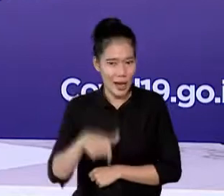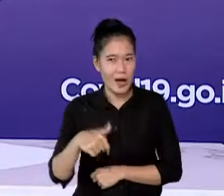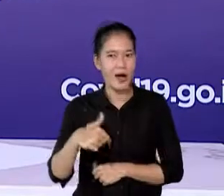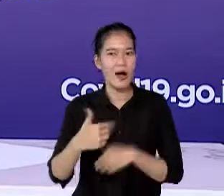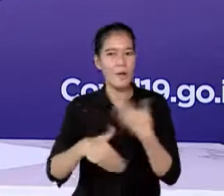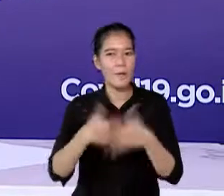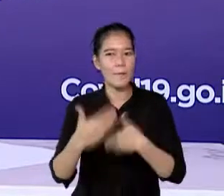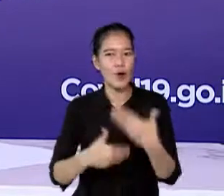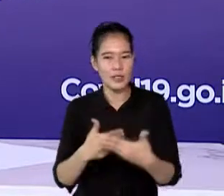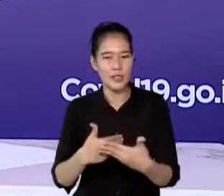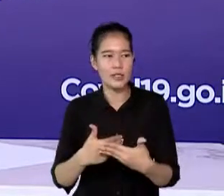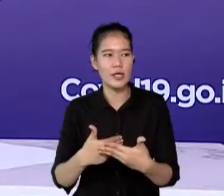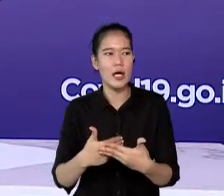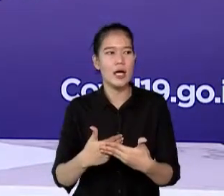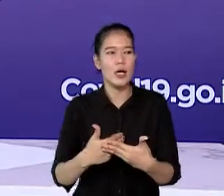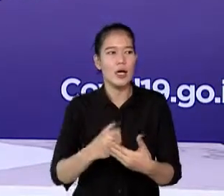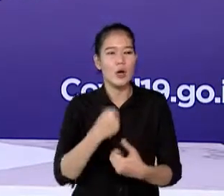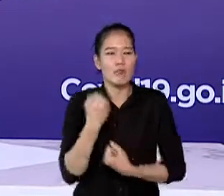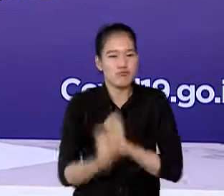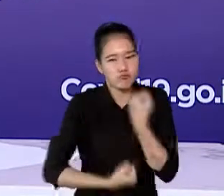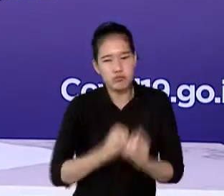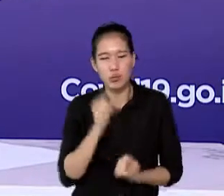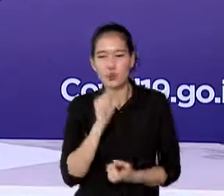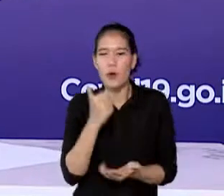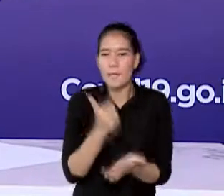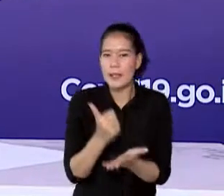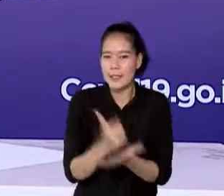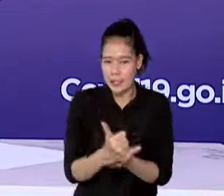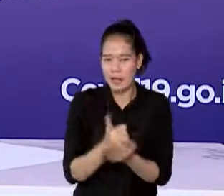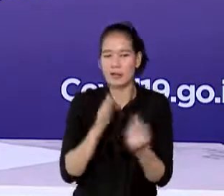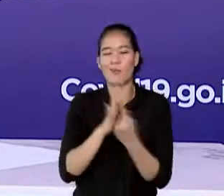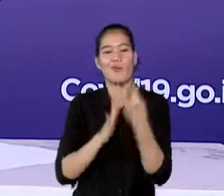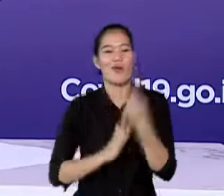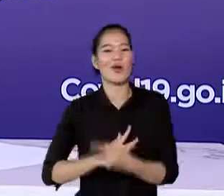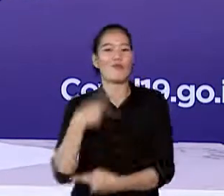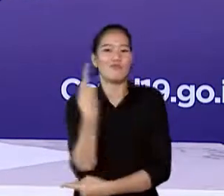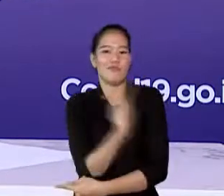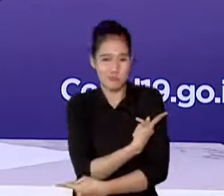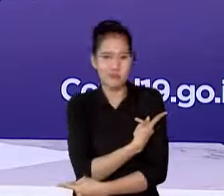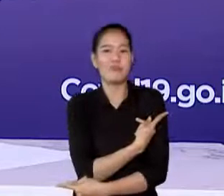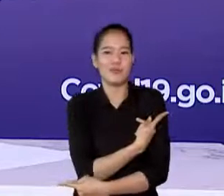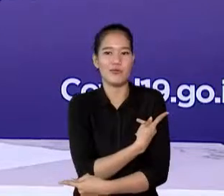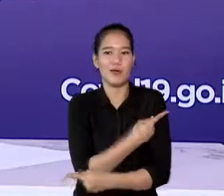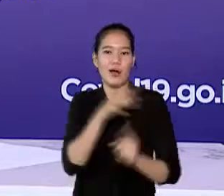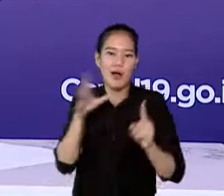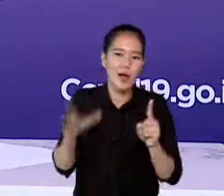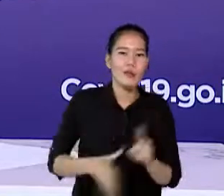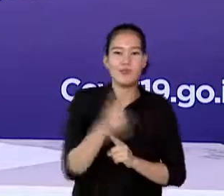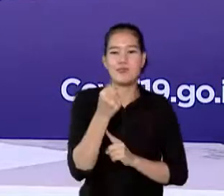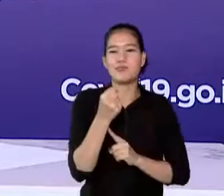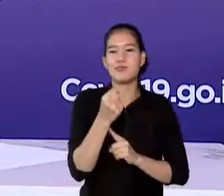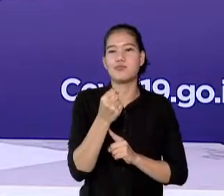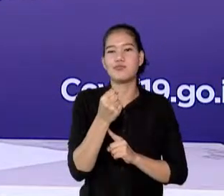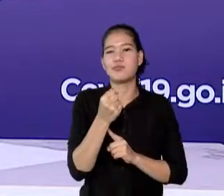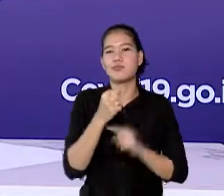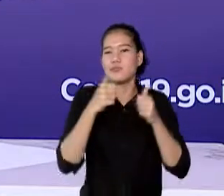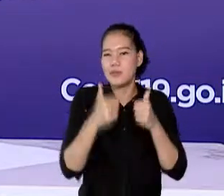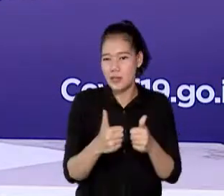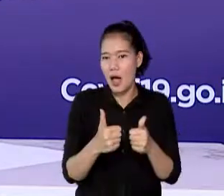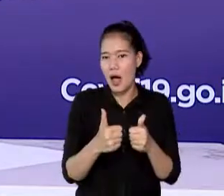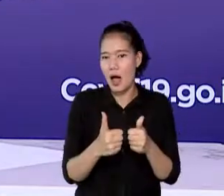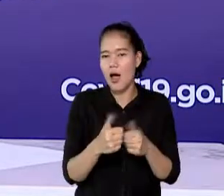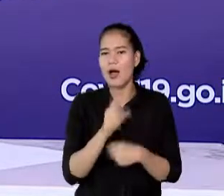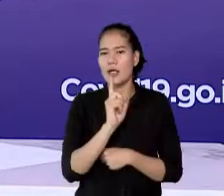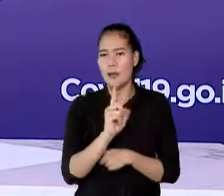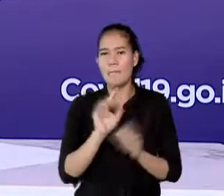its utmost effort to ensure that the vaccination program can be conducted sustainably. Therefore,